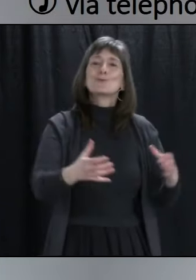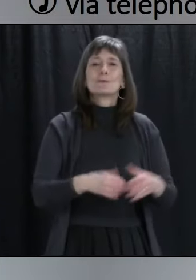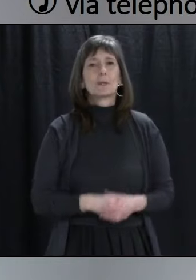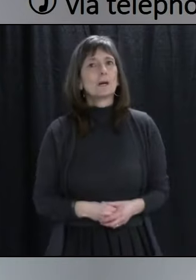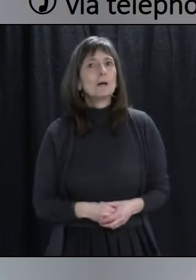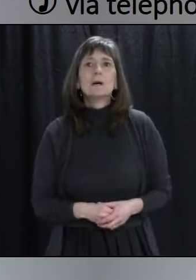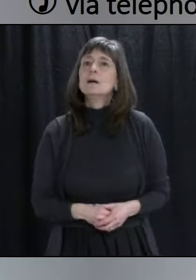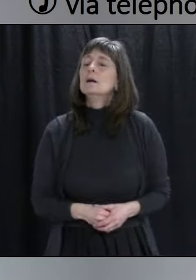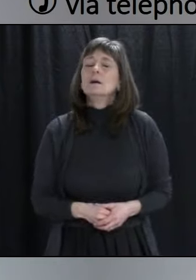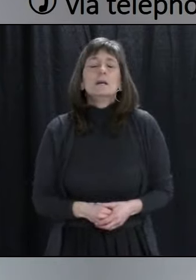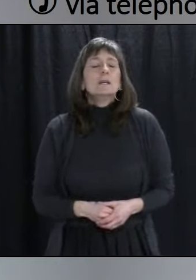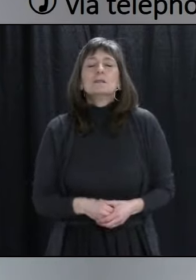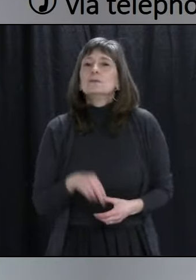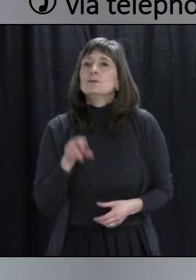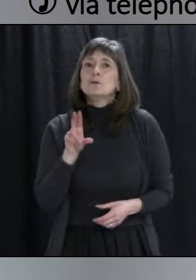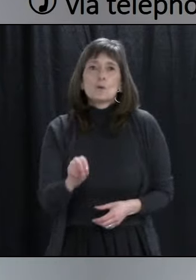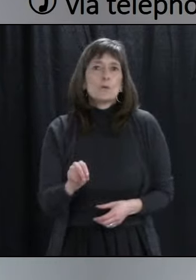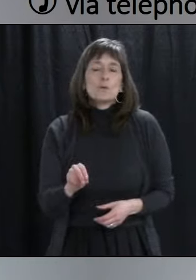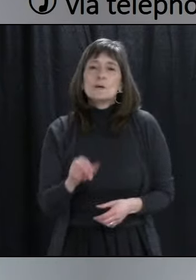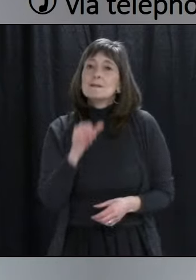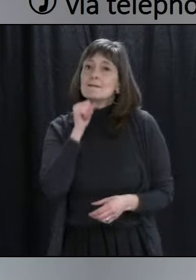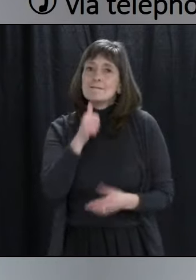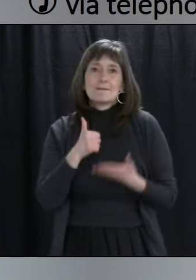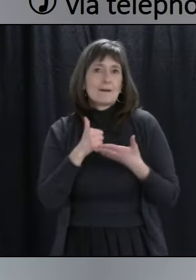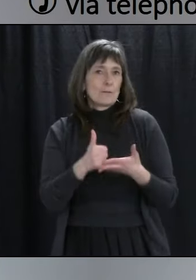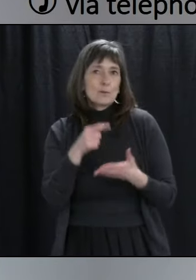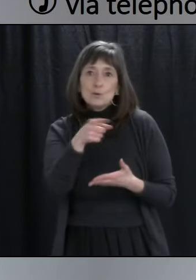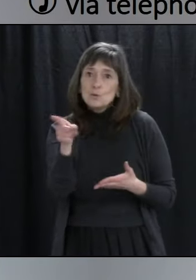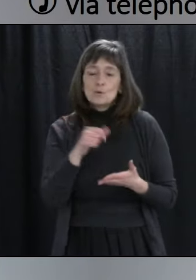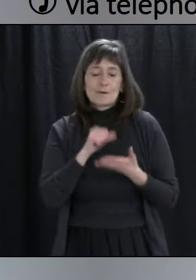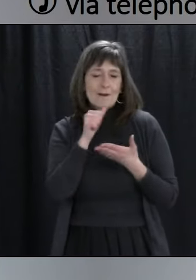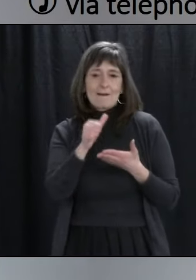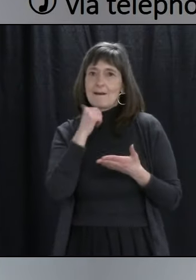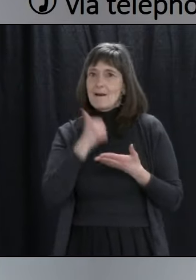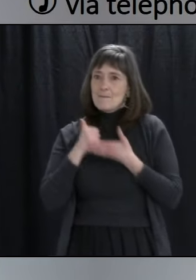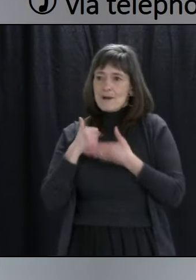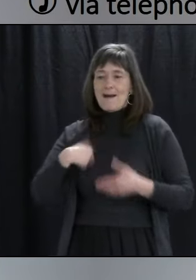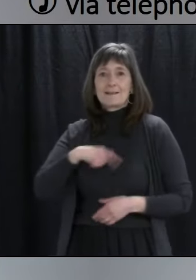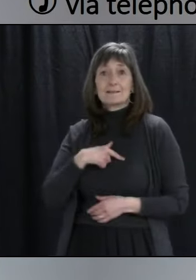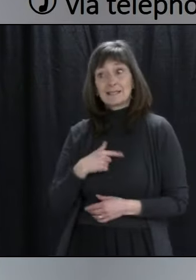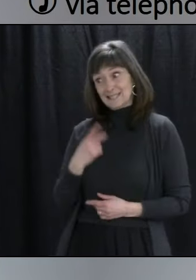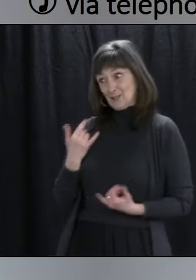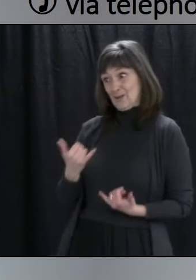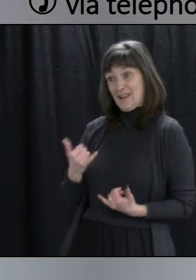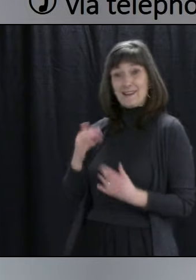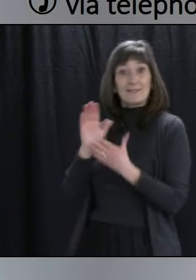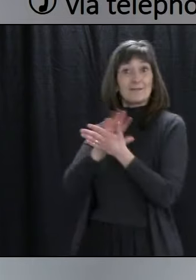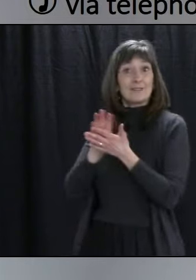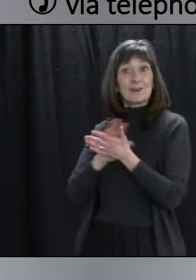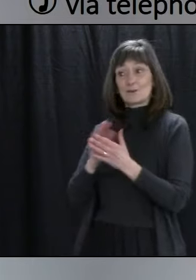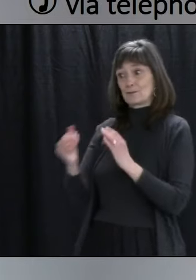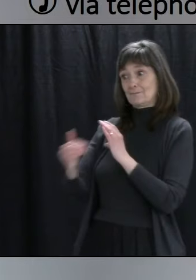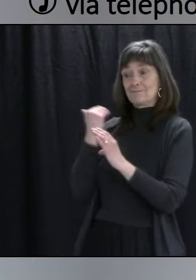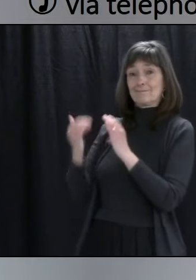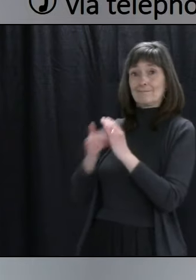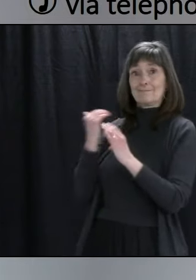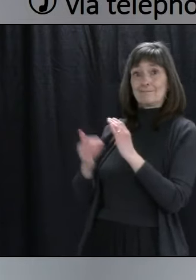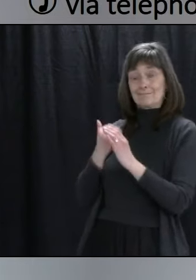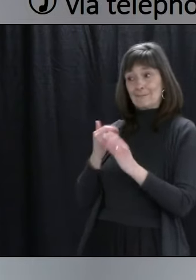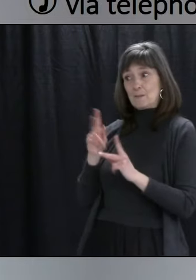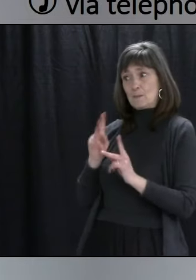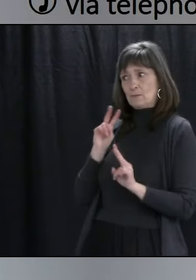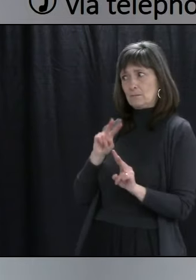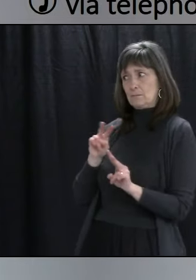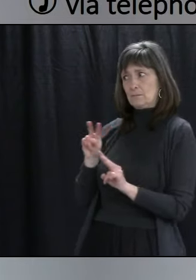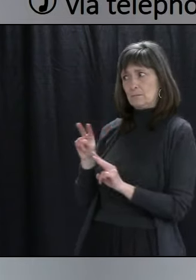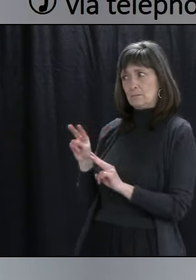not going to be to anyone's benefit. I've seen videos today sent to me by concerned citizens of